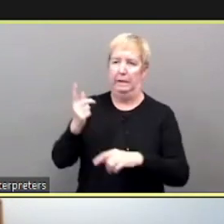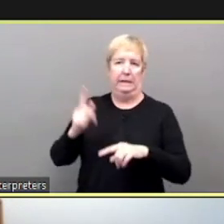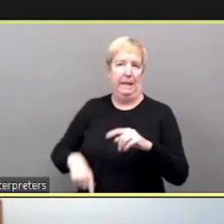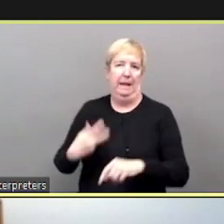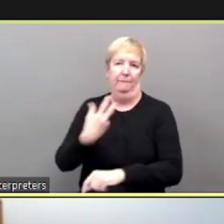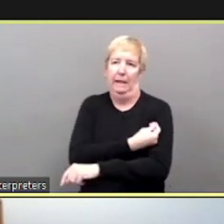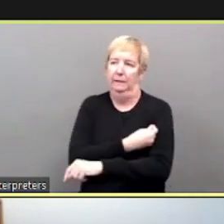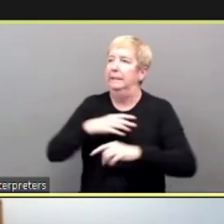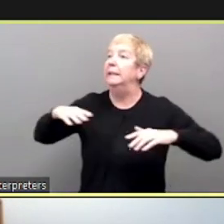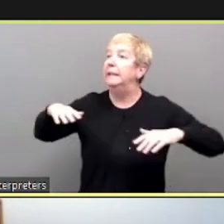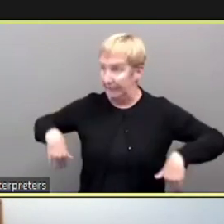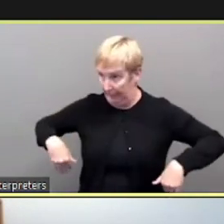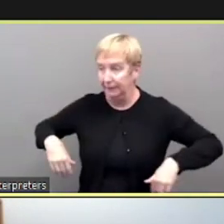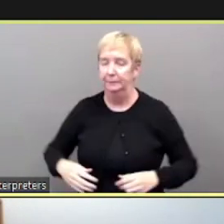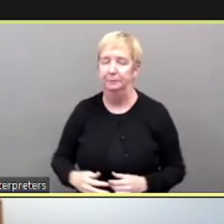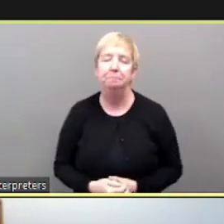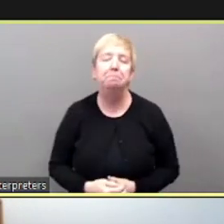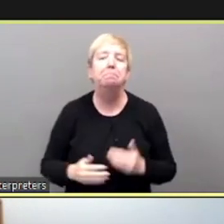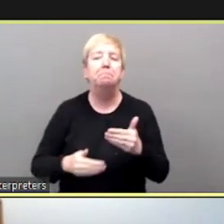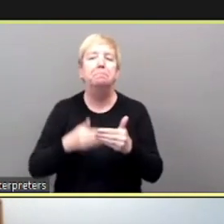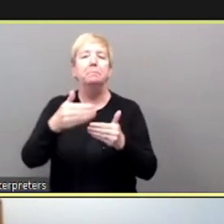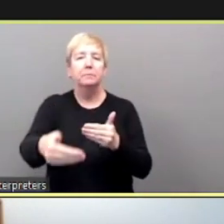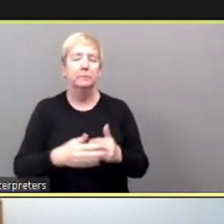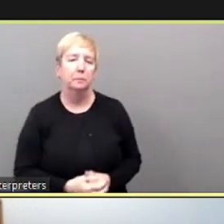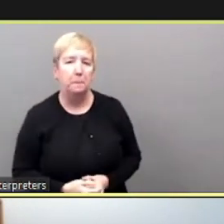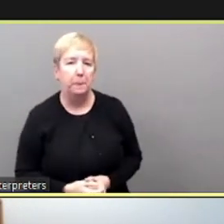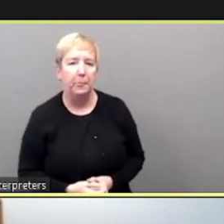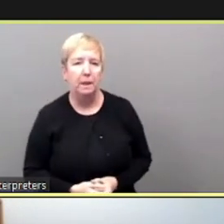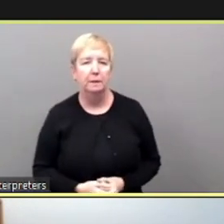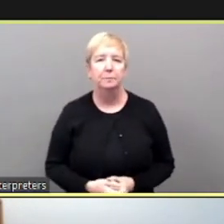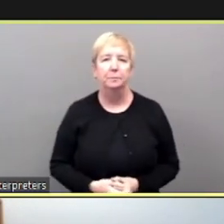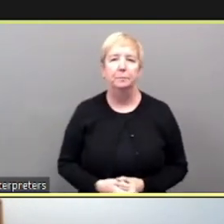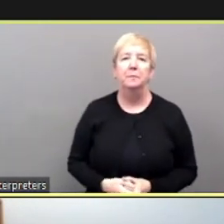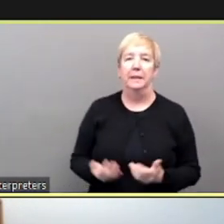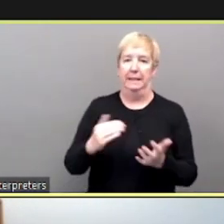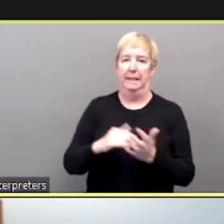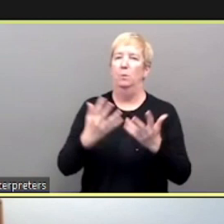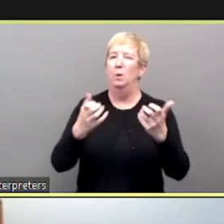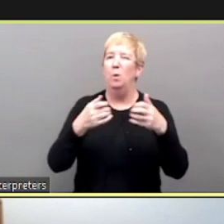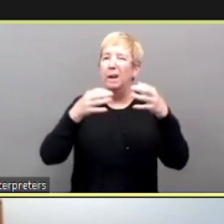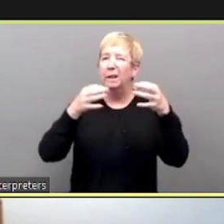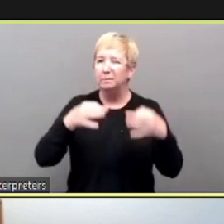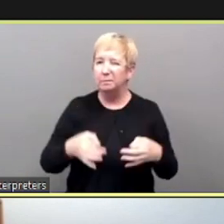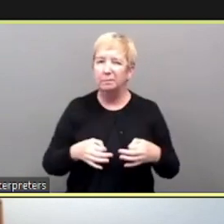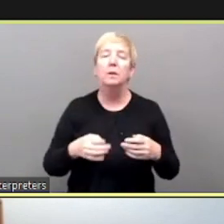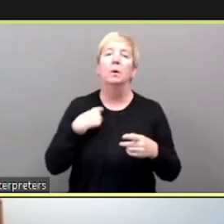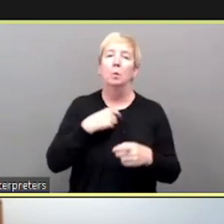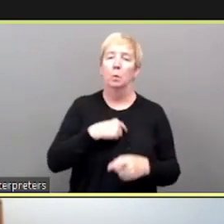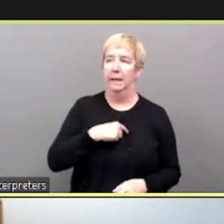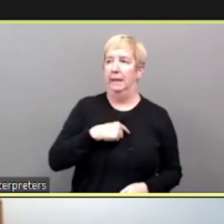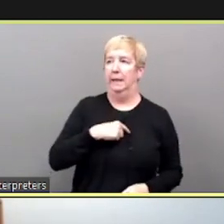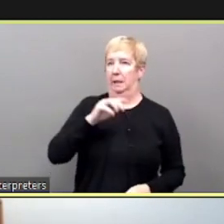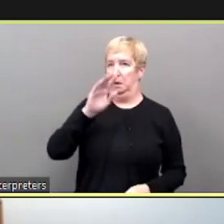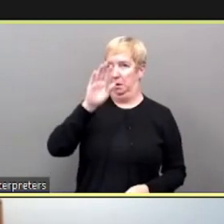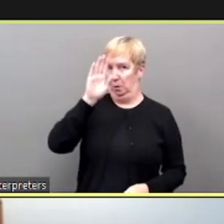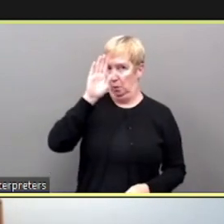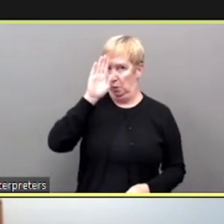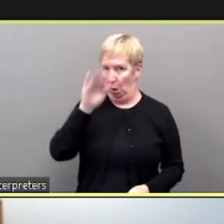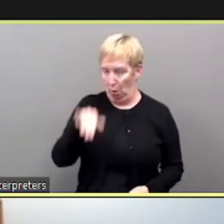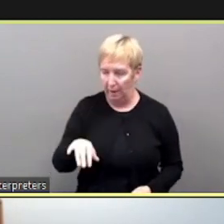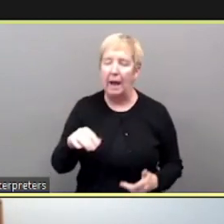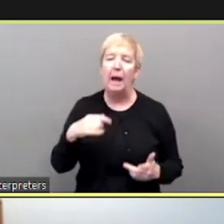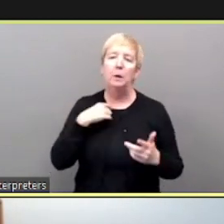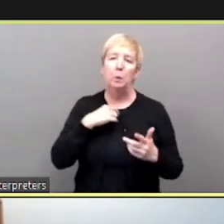slide. And so we wanted to just mention again that we know that we've been dealing